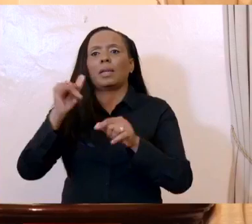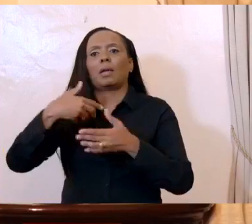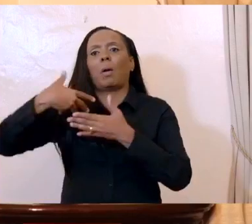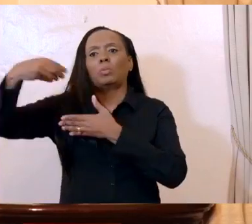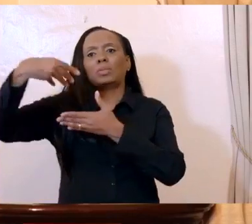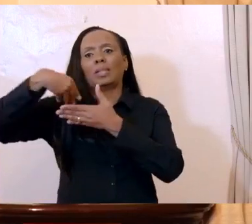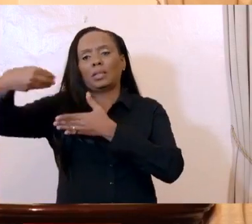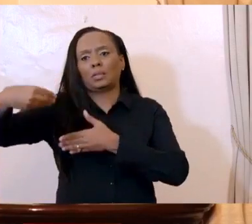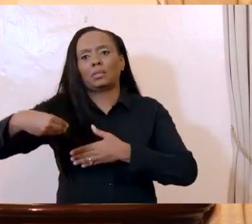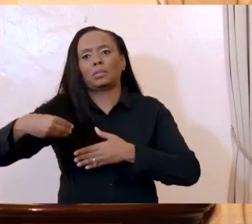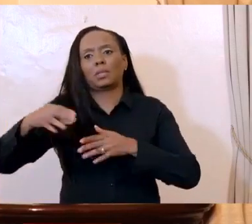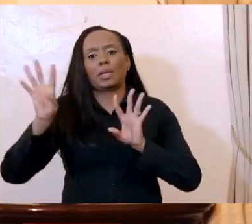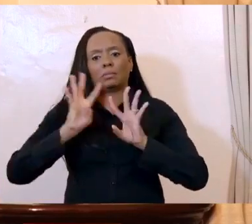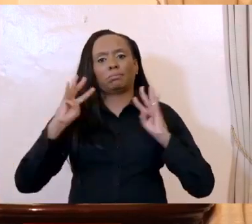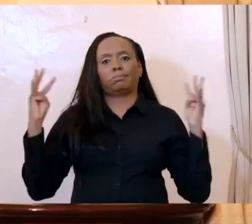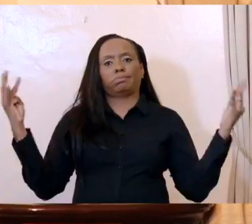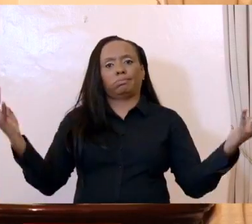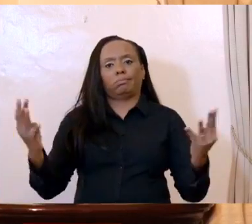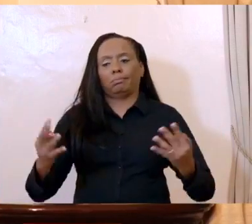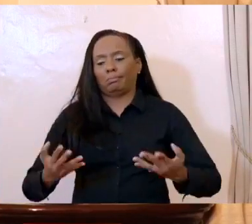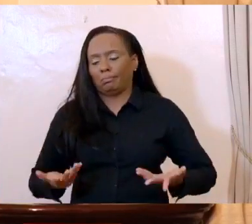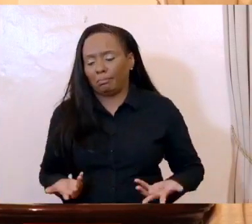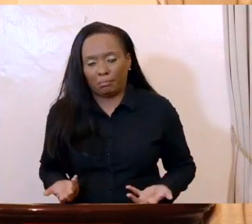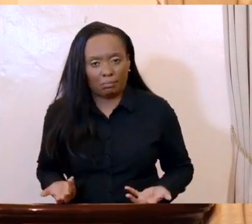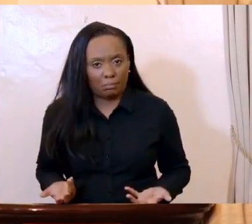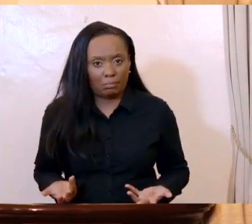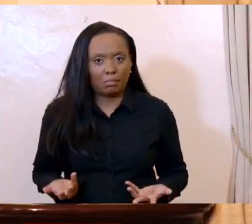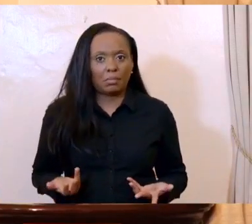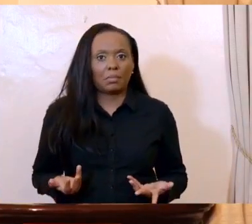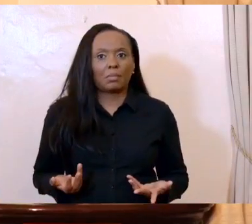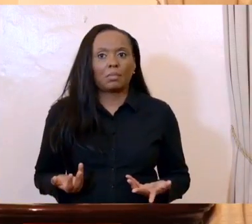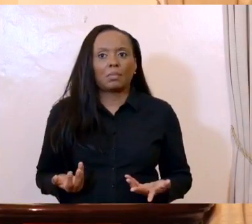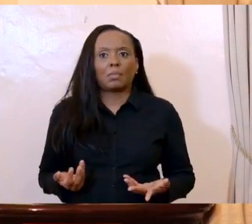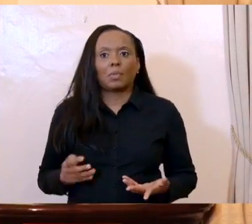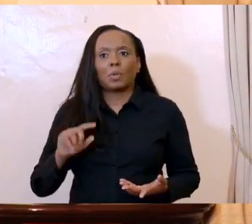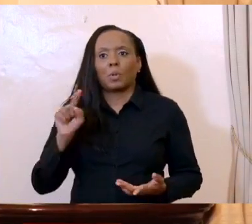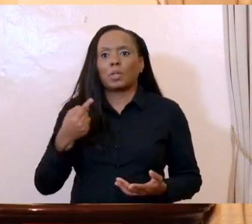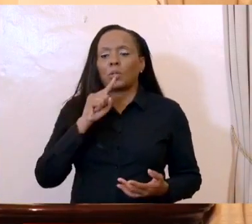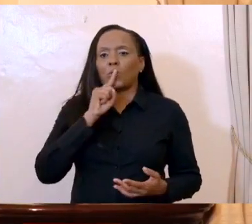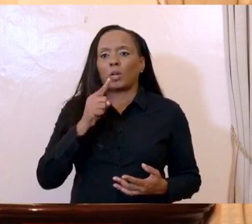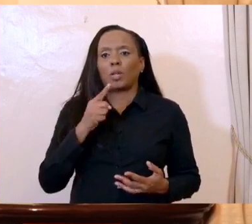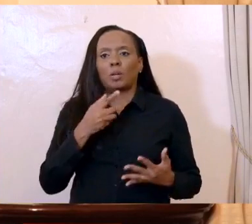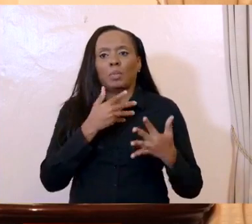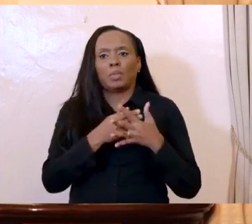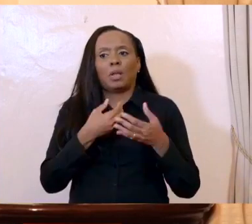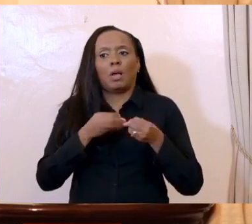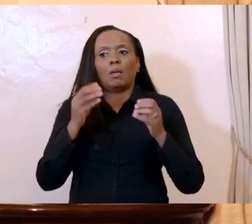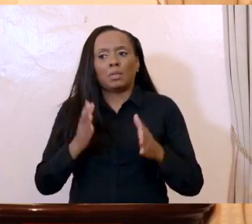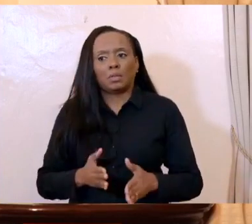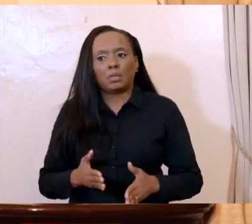involve trained prison officer duties. So